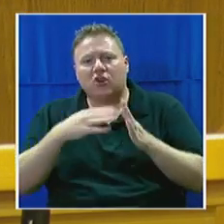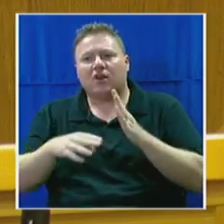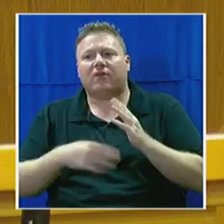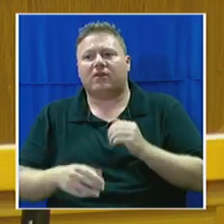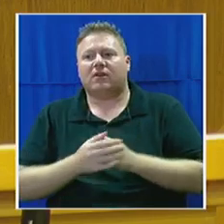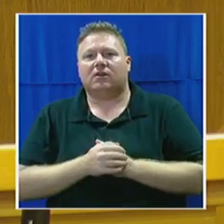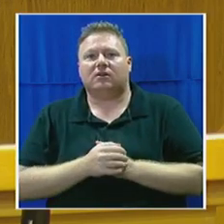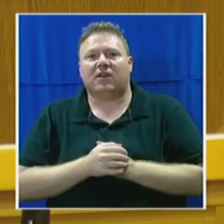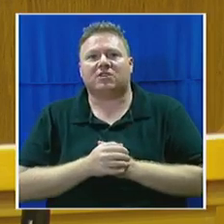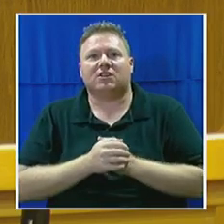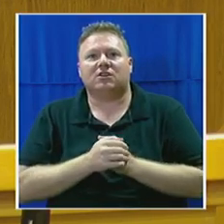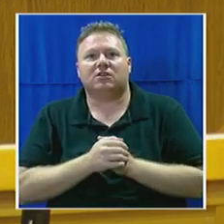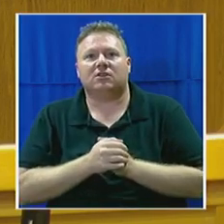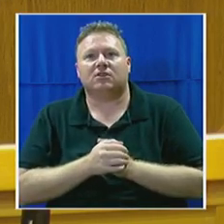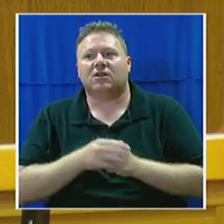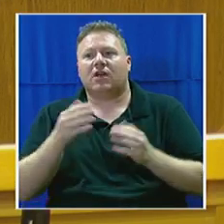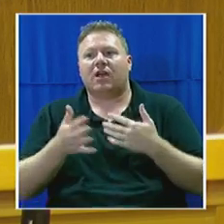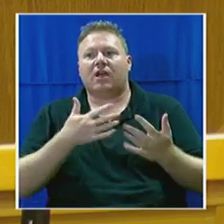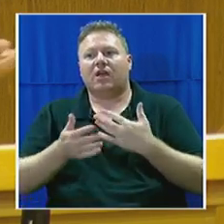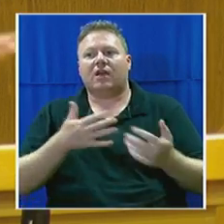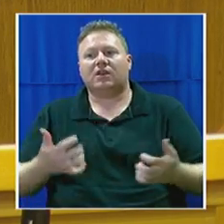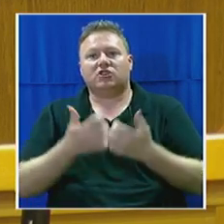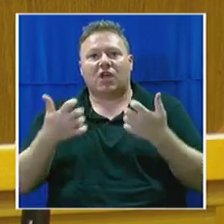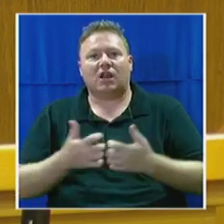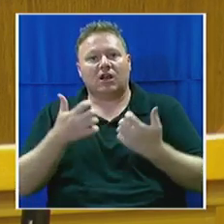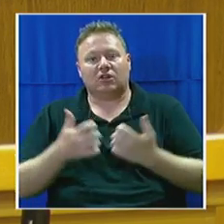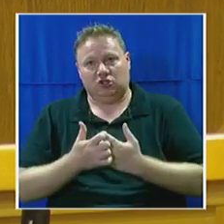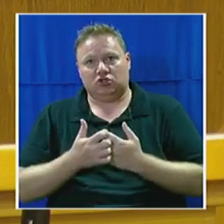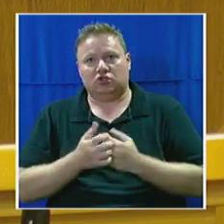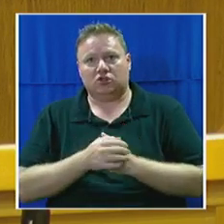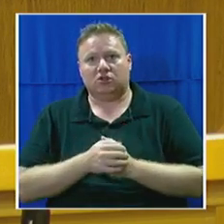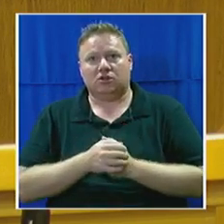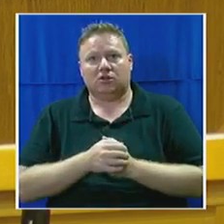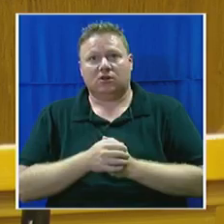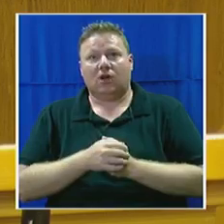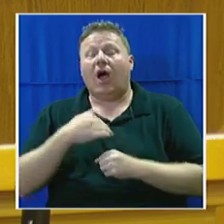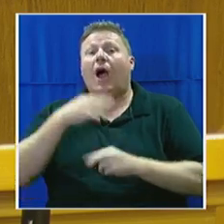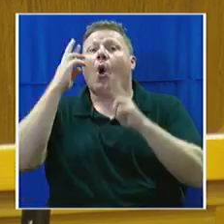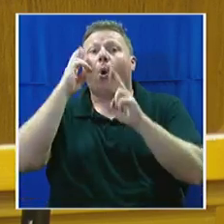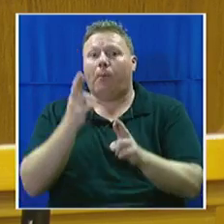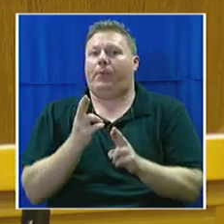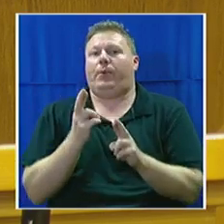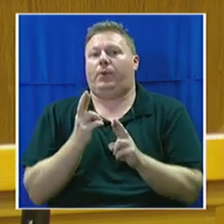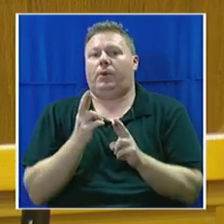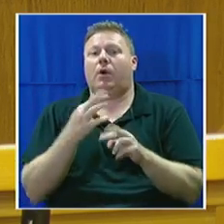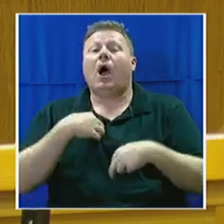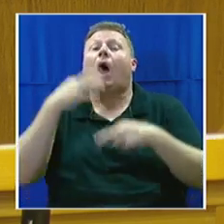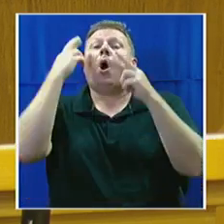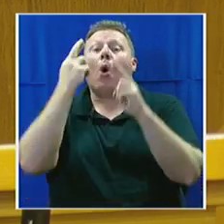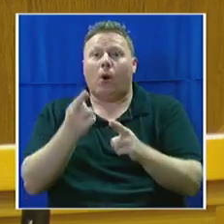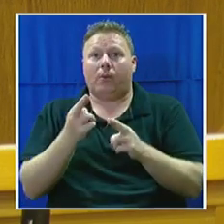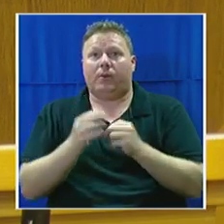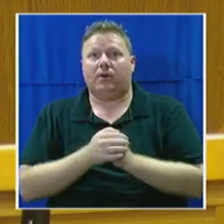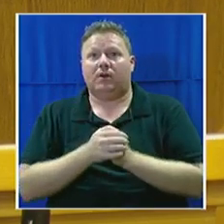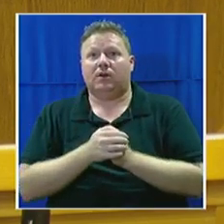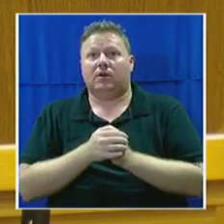go and see, and if there's any challenges, let's address them. It's as simple as that. I hope the